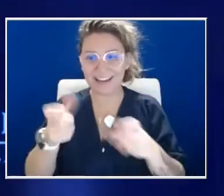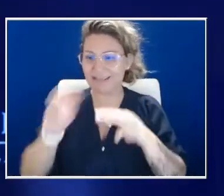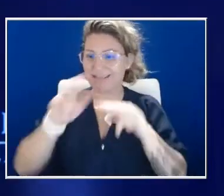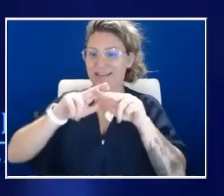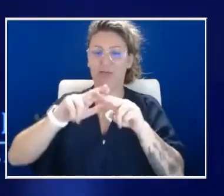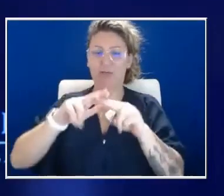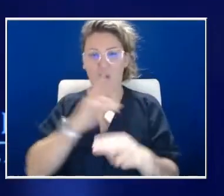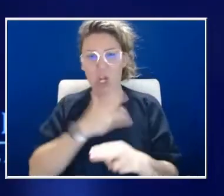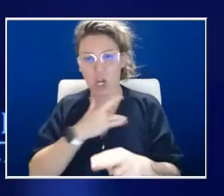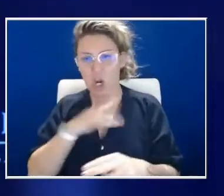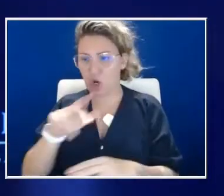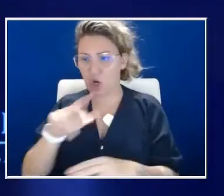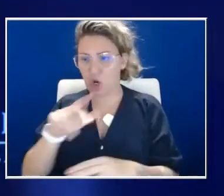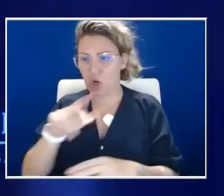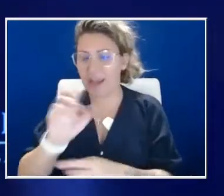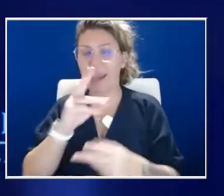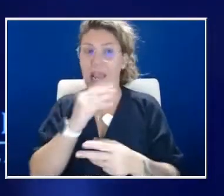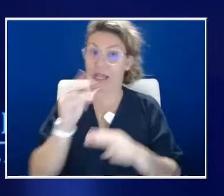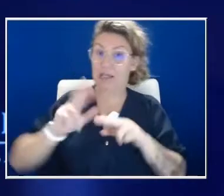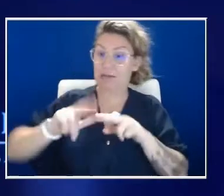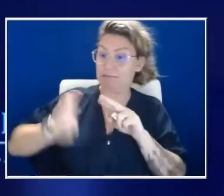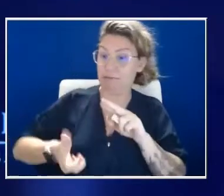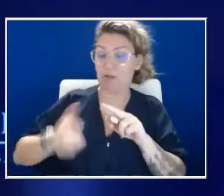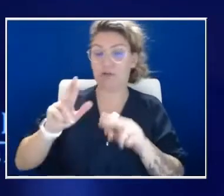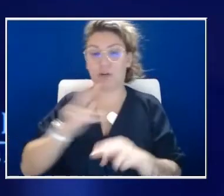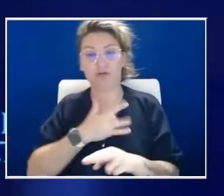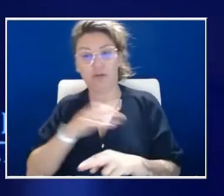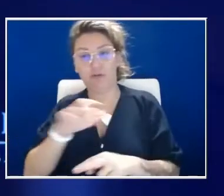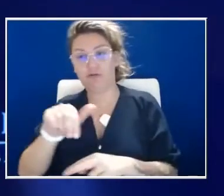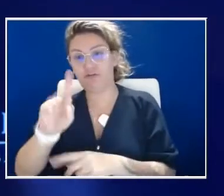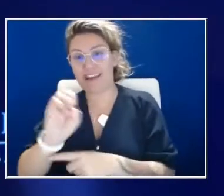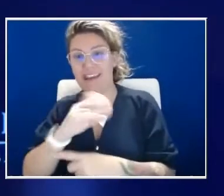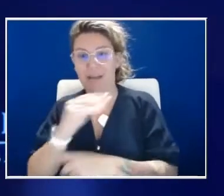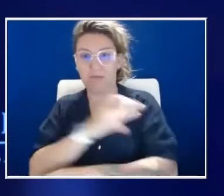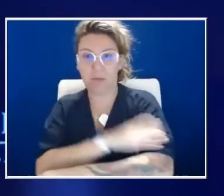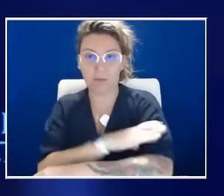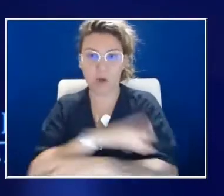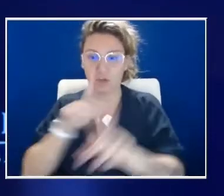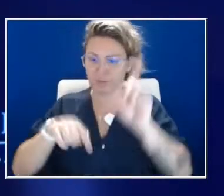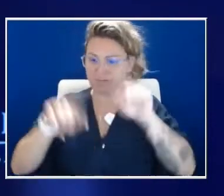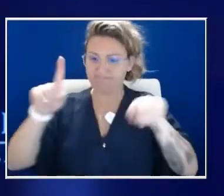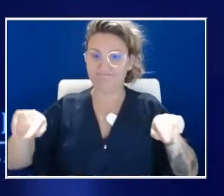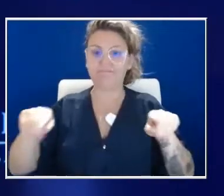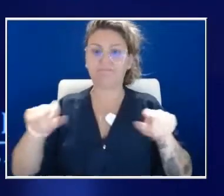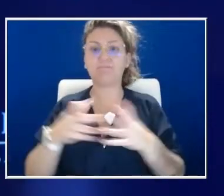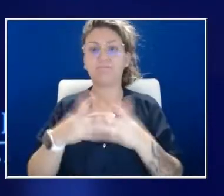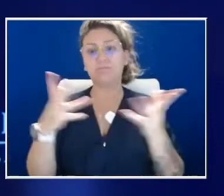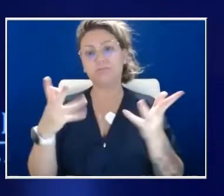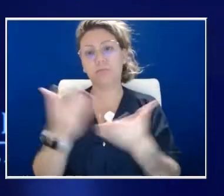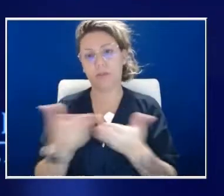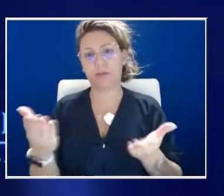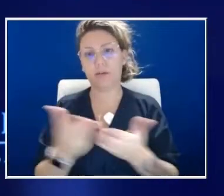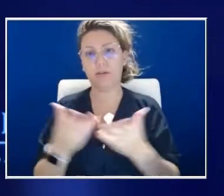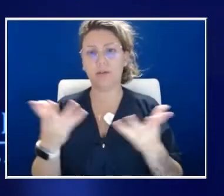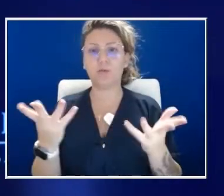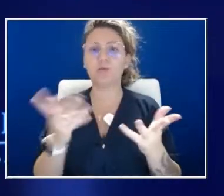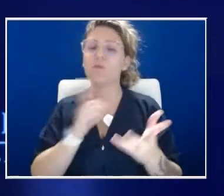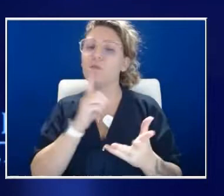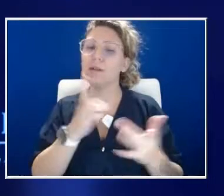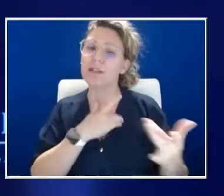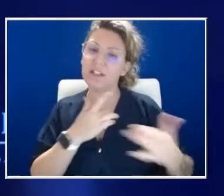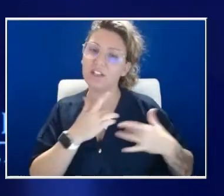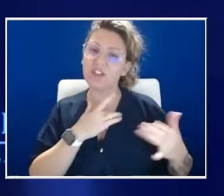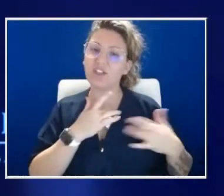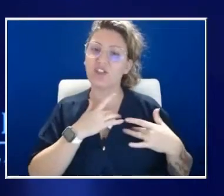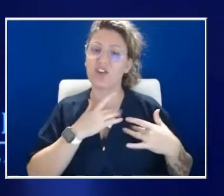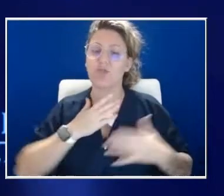pressure, also decreased heart rate, or decreased blood pressure. It can kind of do a lot of different things. And what we're really concerned is the airway for kids. So we've